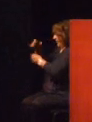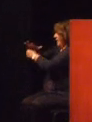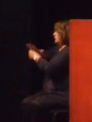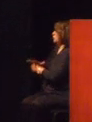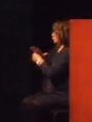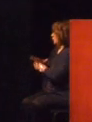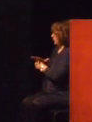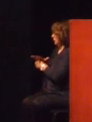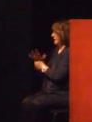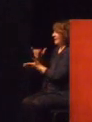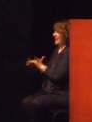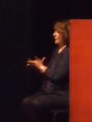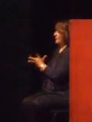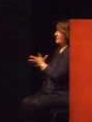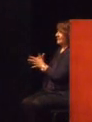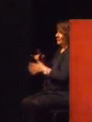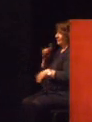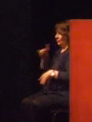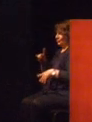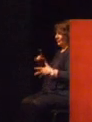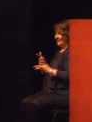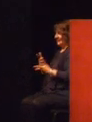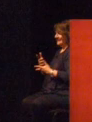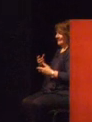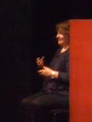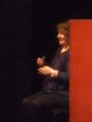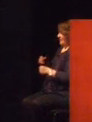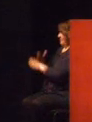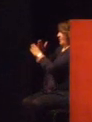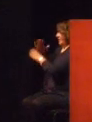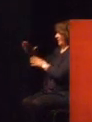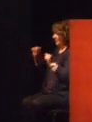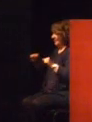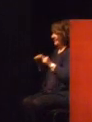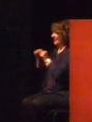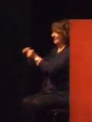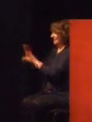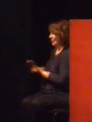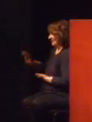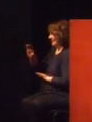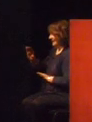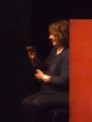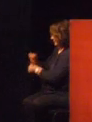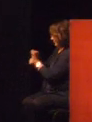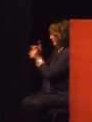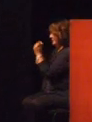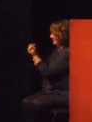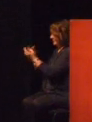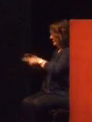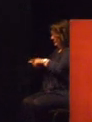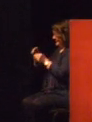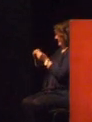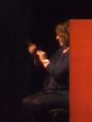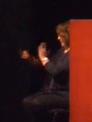impacting their potential ability to persist on at Cuesta College. So Working with the team, we increased the number